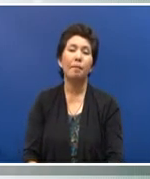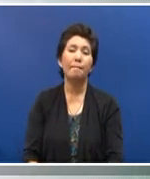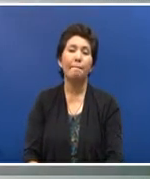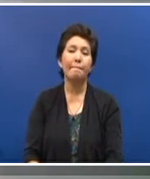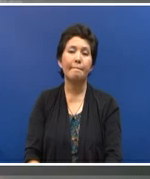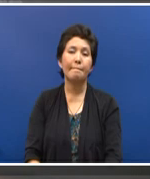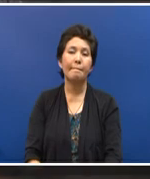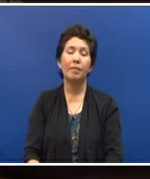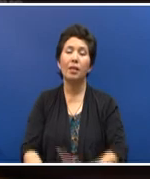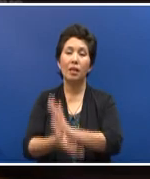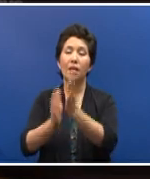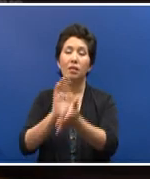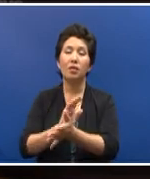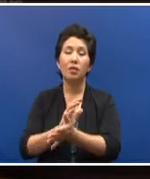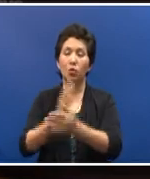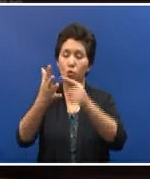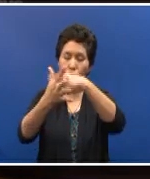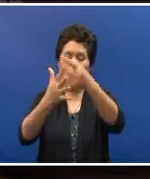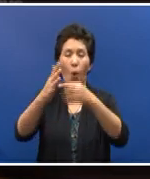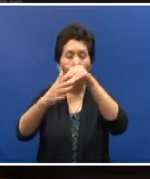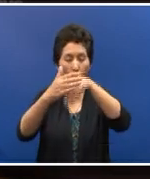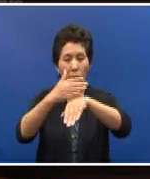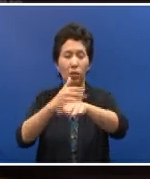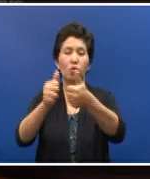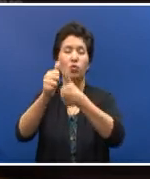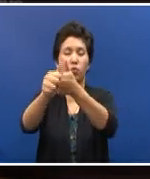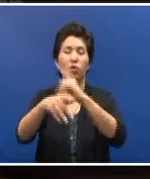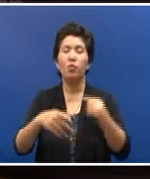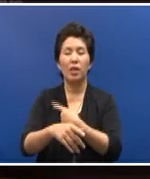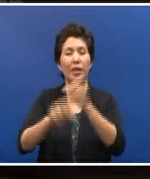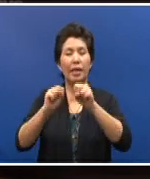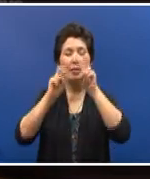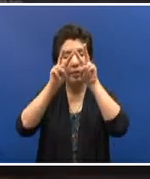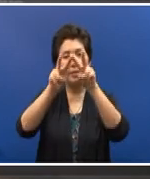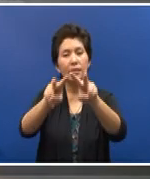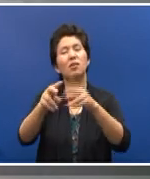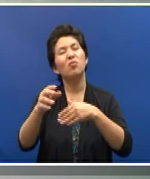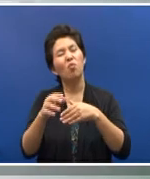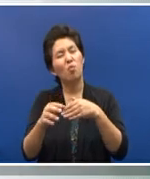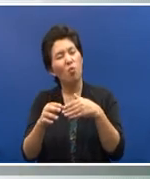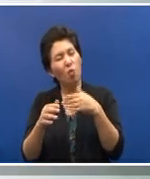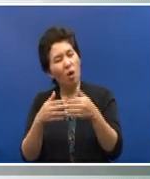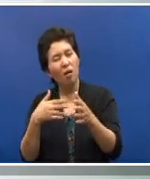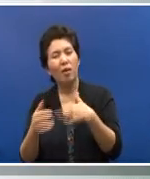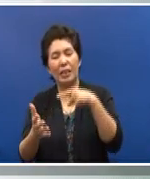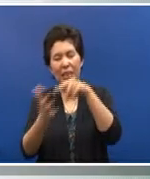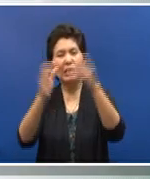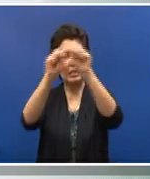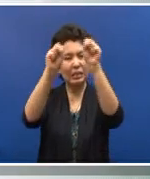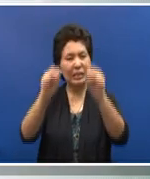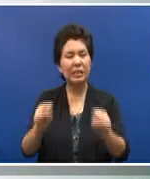Okay. So throughout all the systems, okay, so we can see that although these